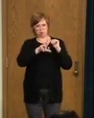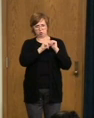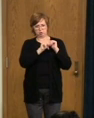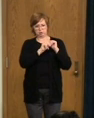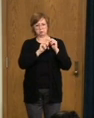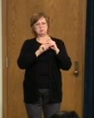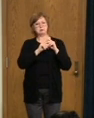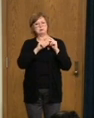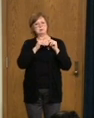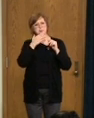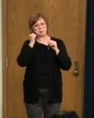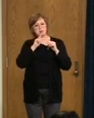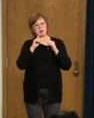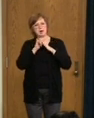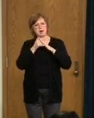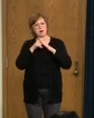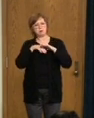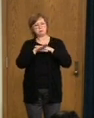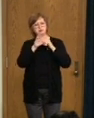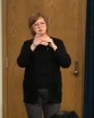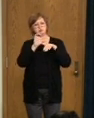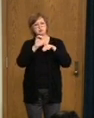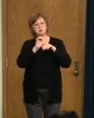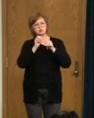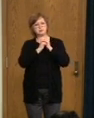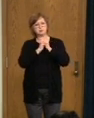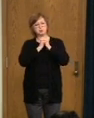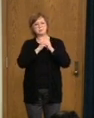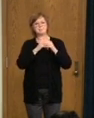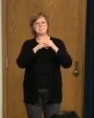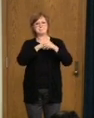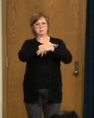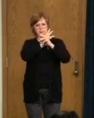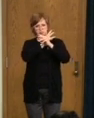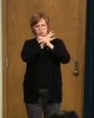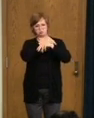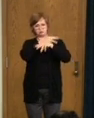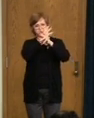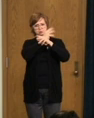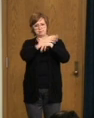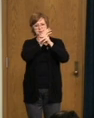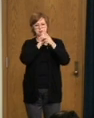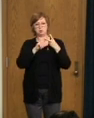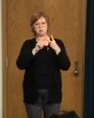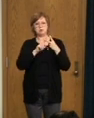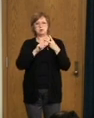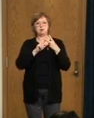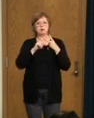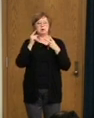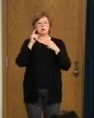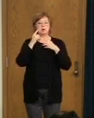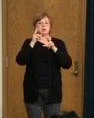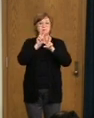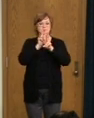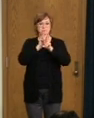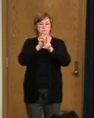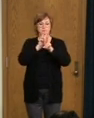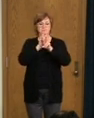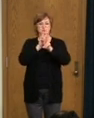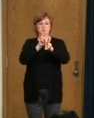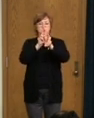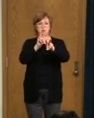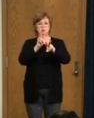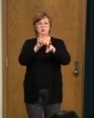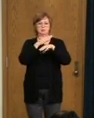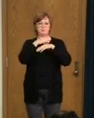Some changes to gathering limits for, funerals and weddings, only 30 without any food service. So